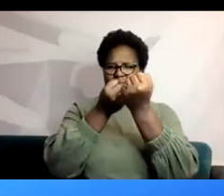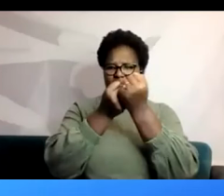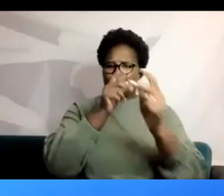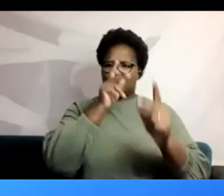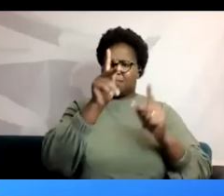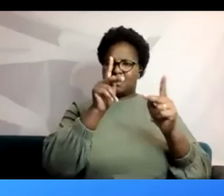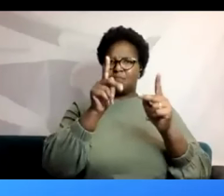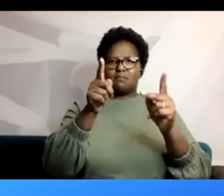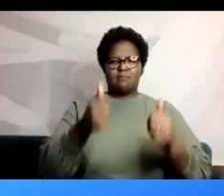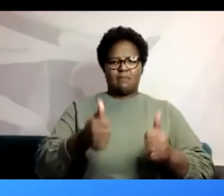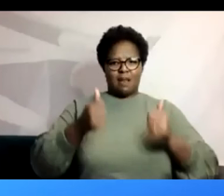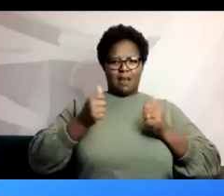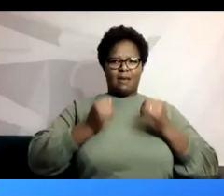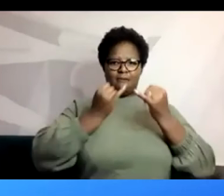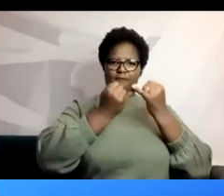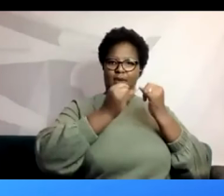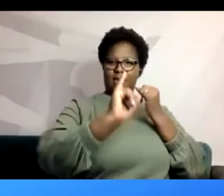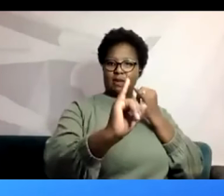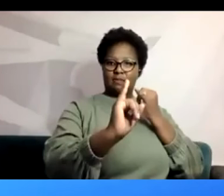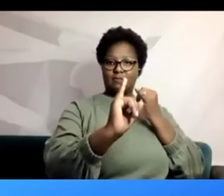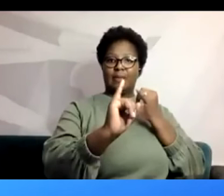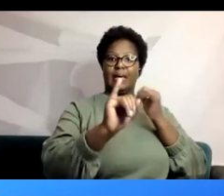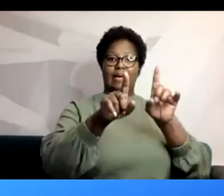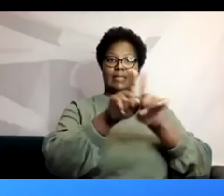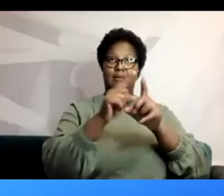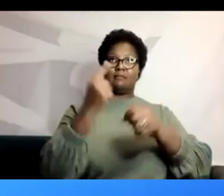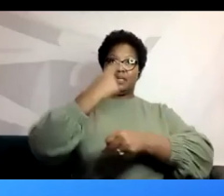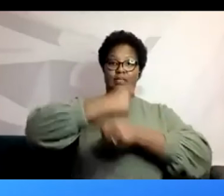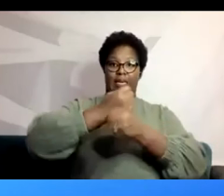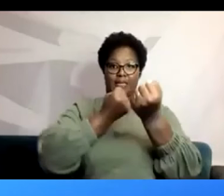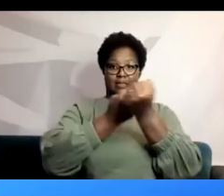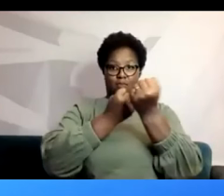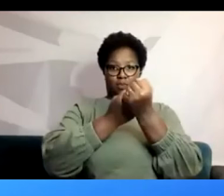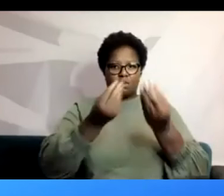integration services in our day supports. Next slide, please.